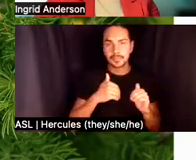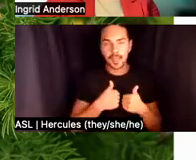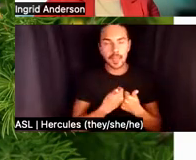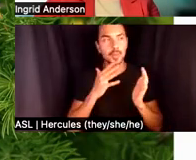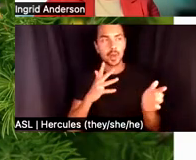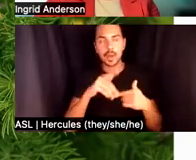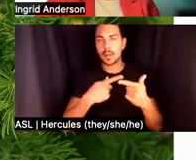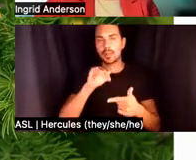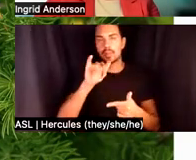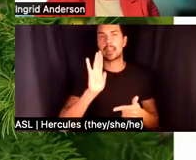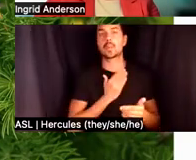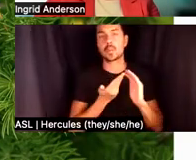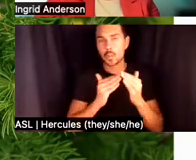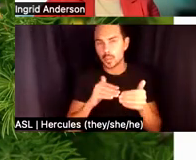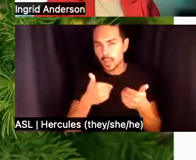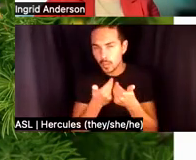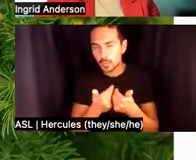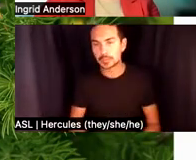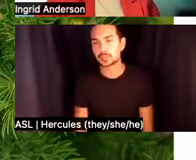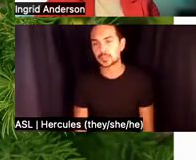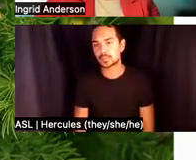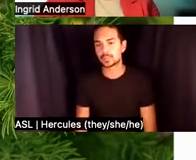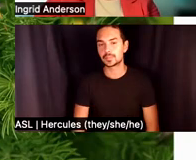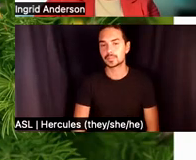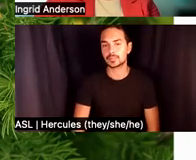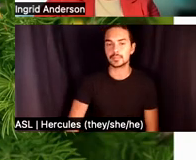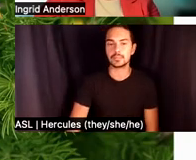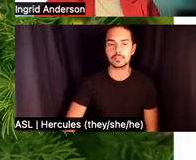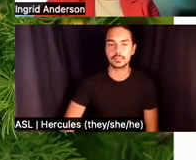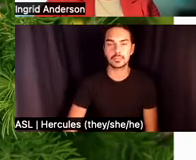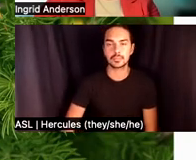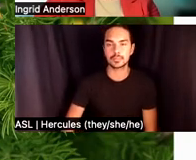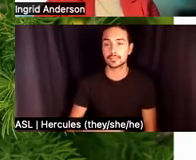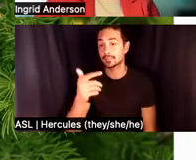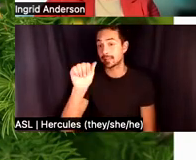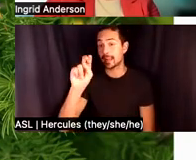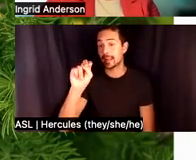So Anna, Ingrid, anything you'd like to ramble about?